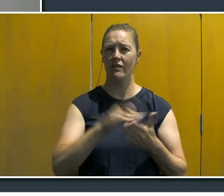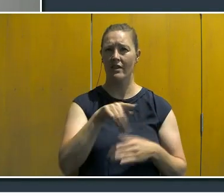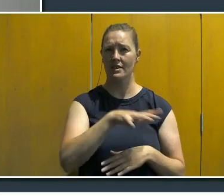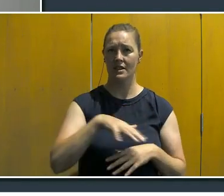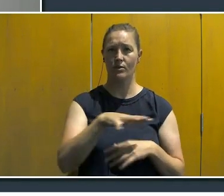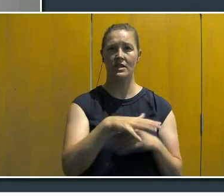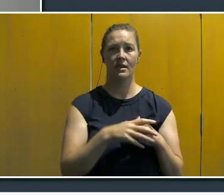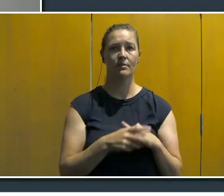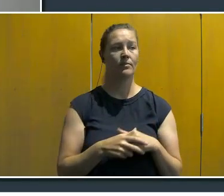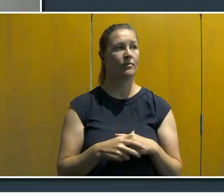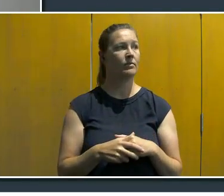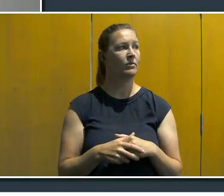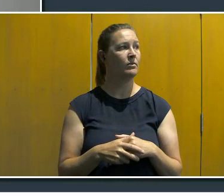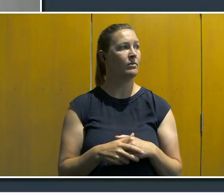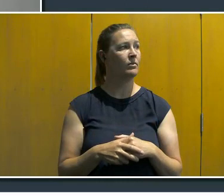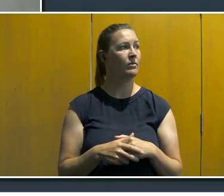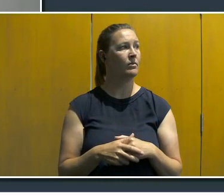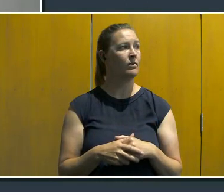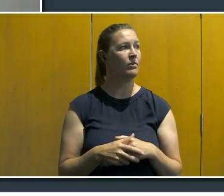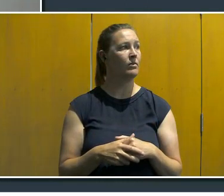situation. I